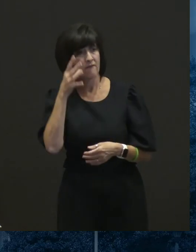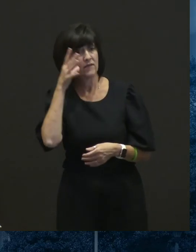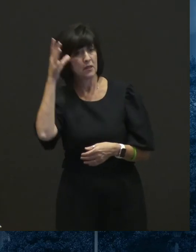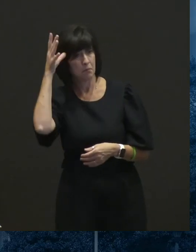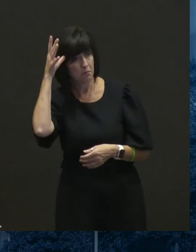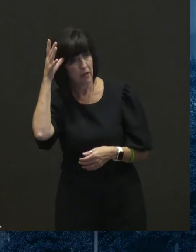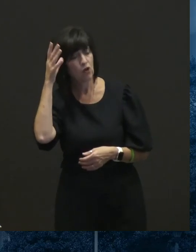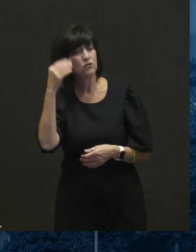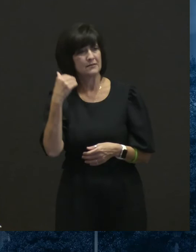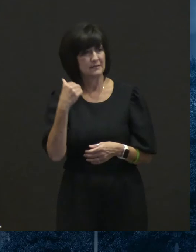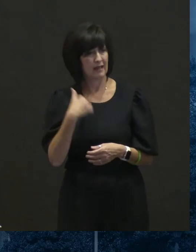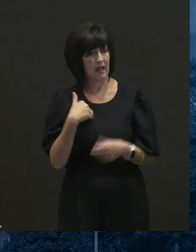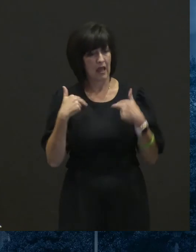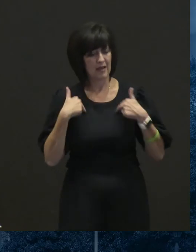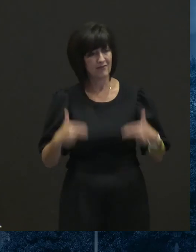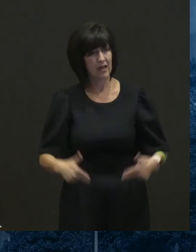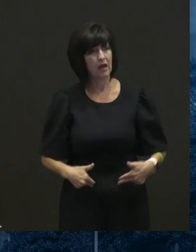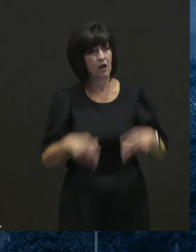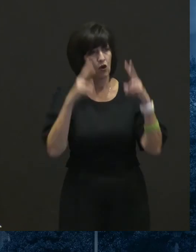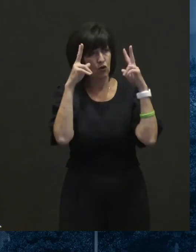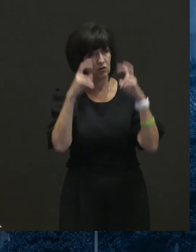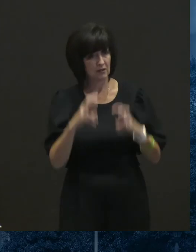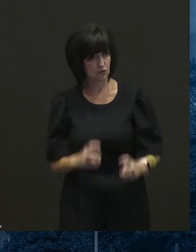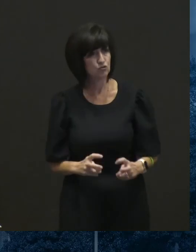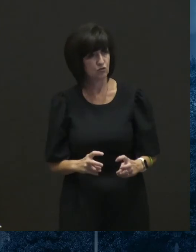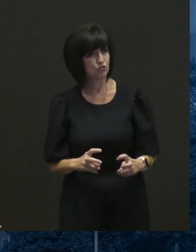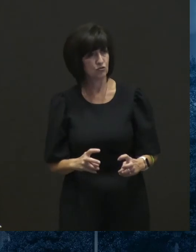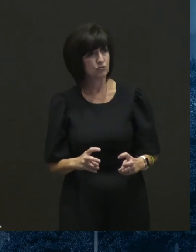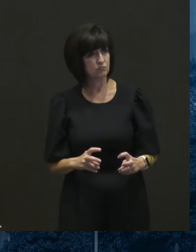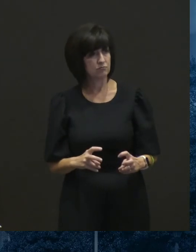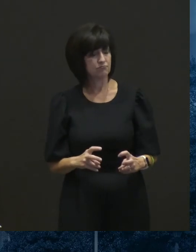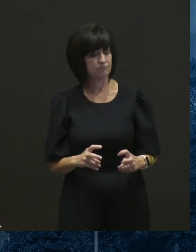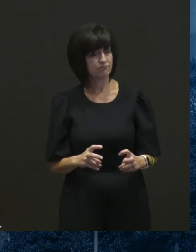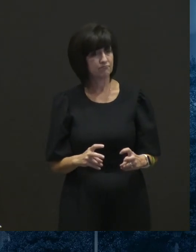vulnerable conditions, mostly with